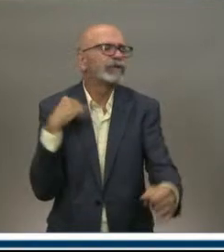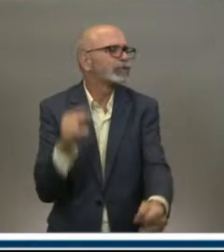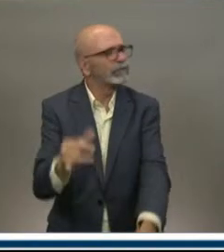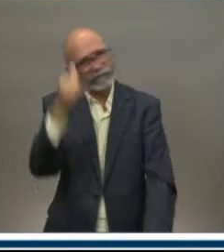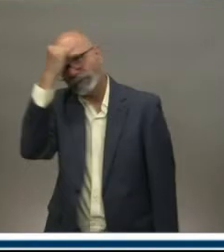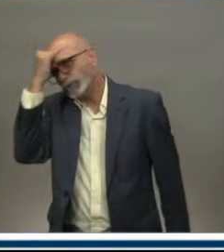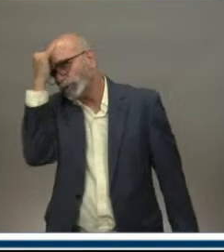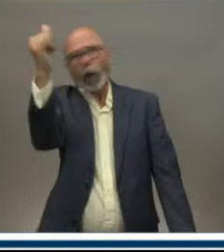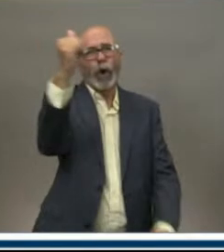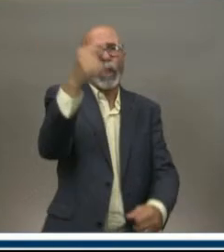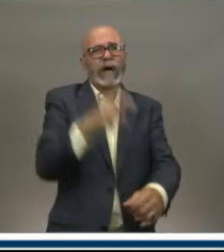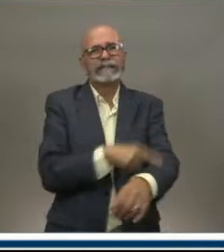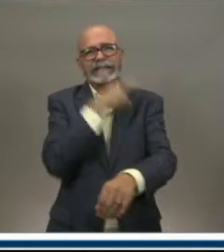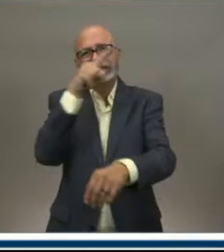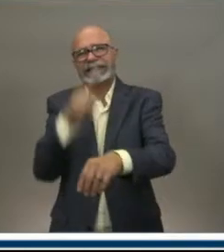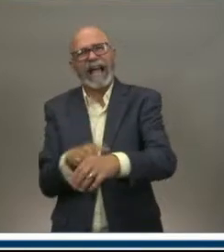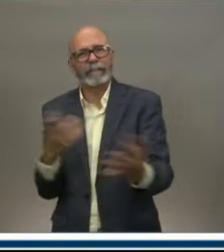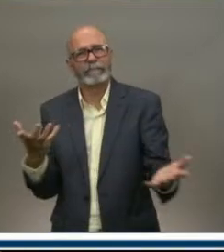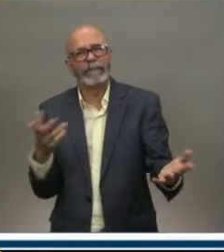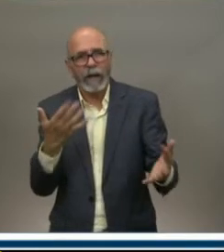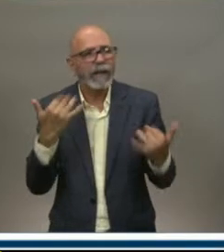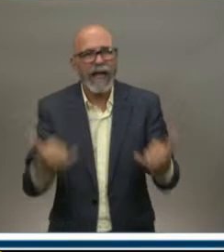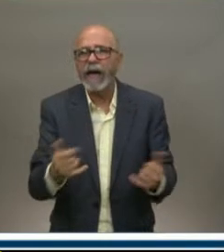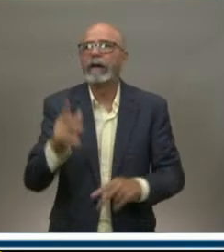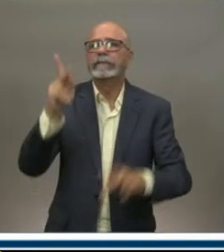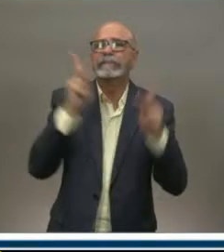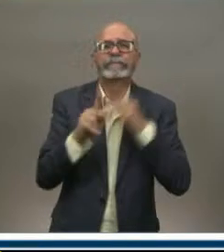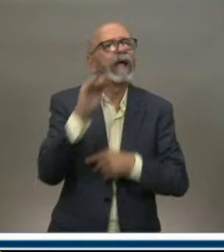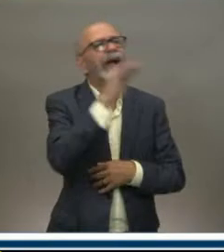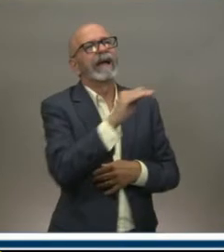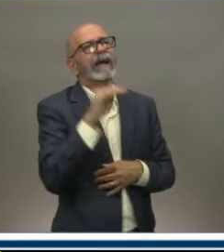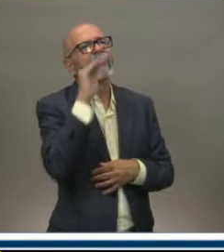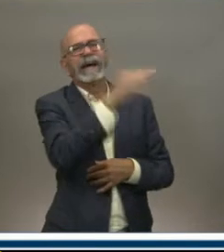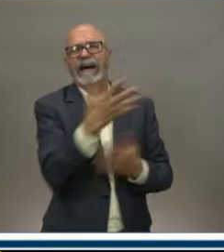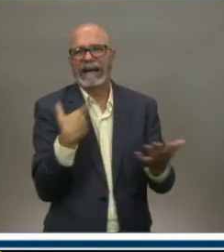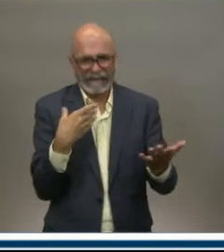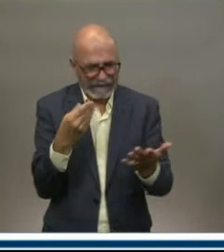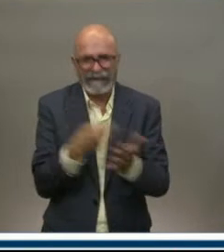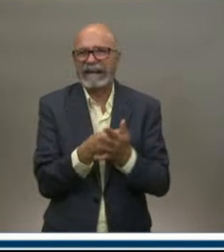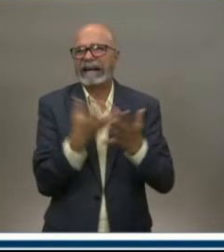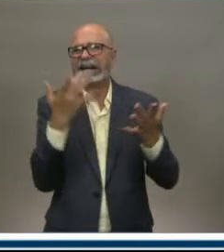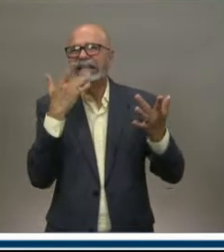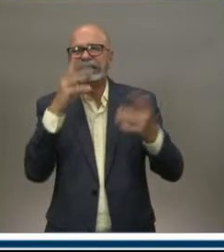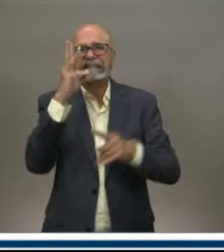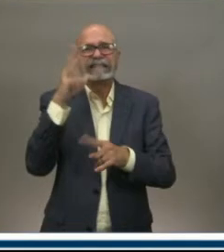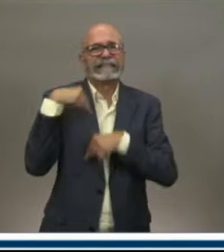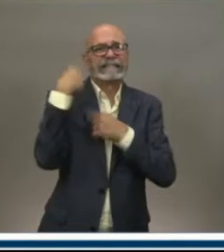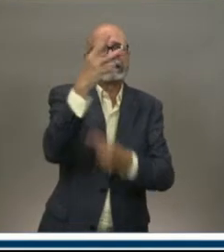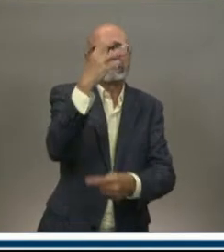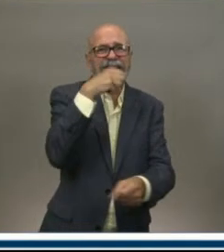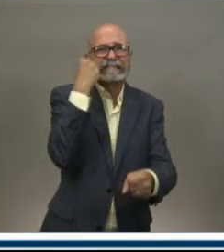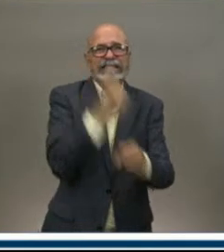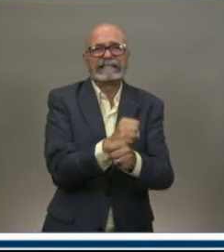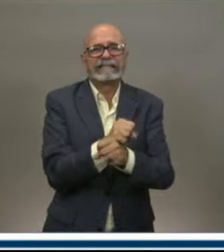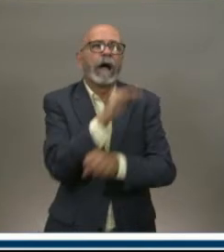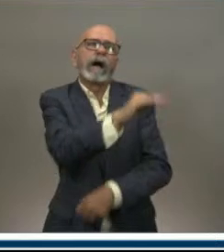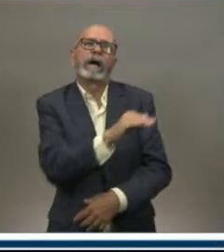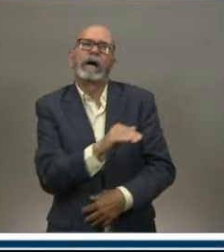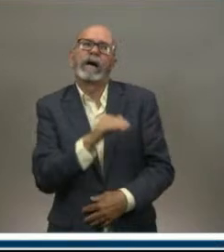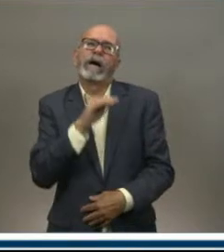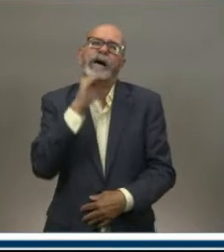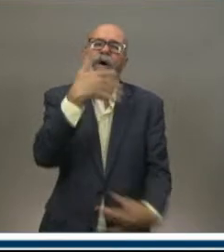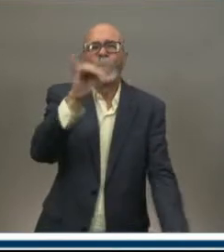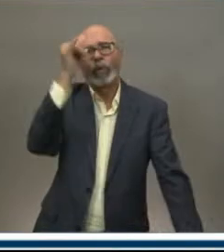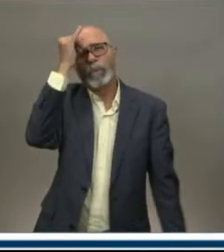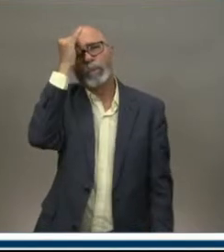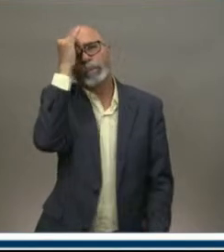that people from within the sector have been calling for the better part of 6 years? As I'd indicated, we have taken